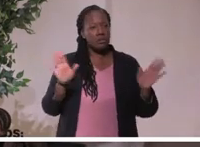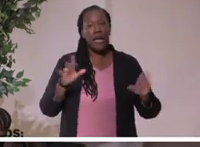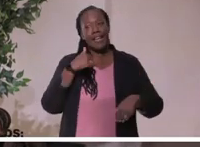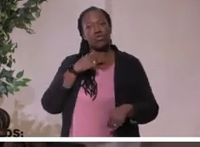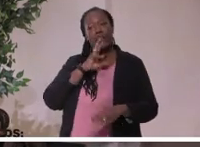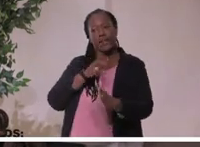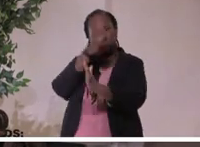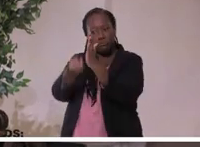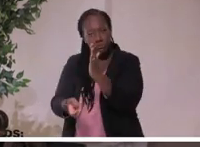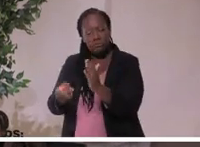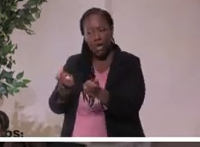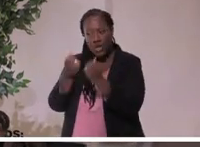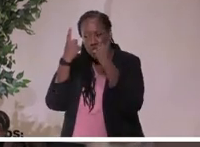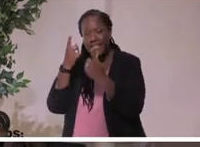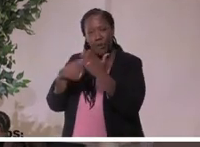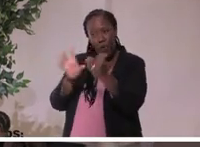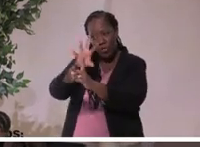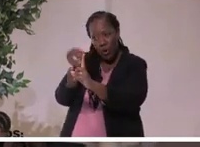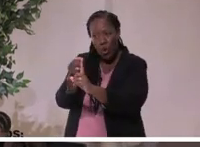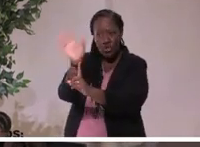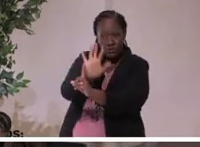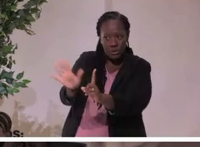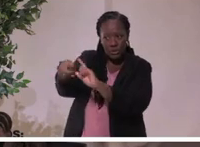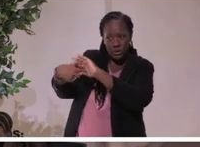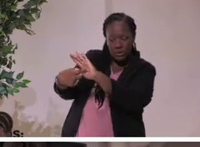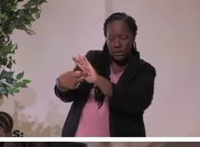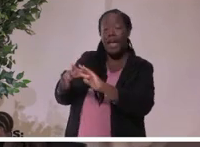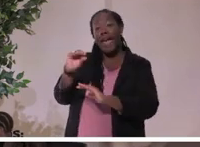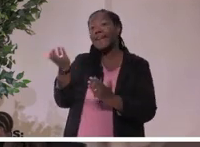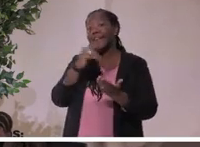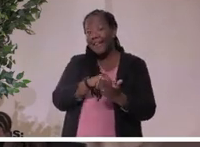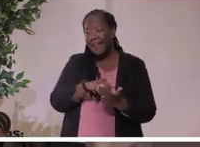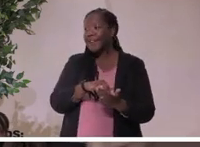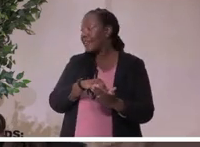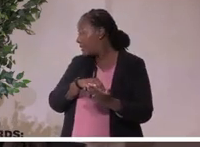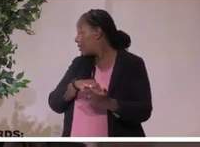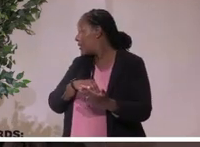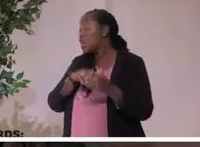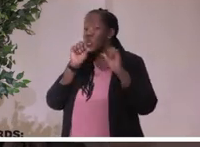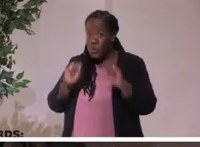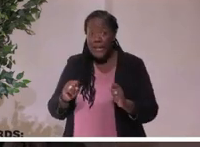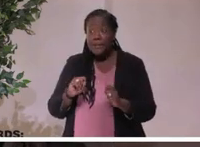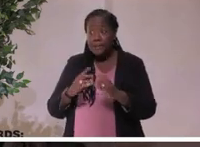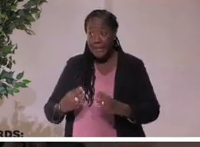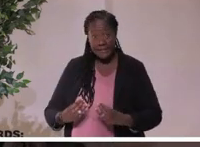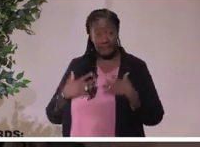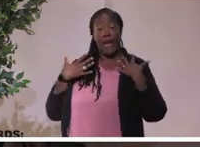understanding what the culture is about. And again, you can be inspired by it, you